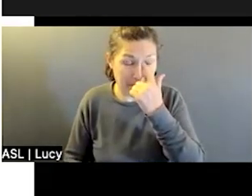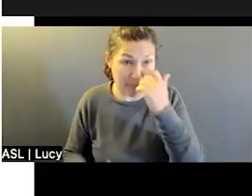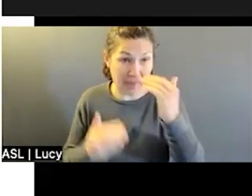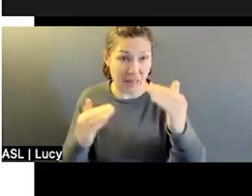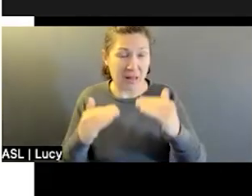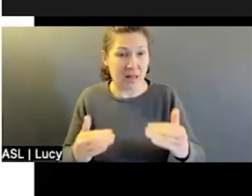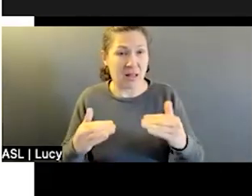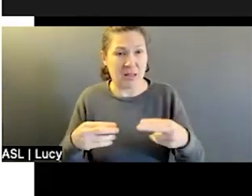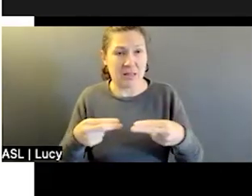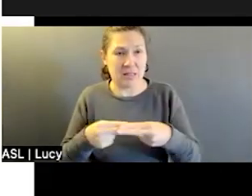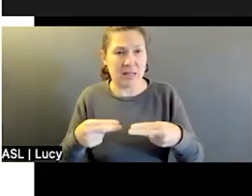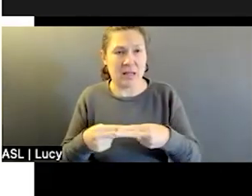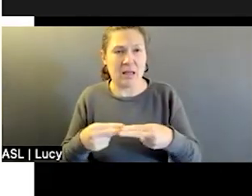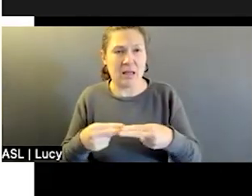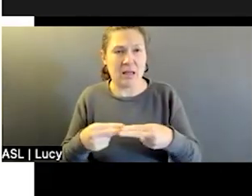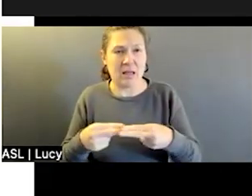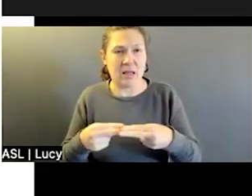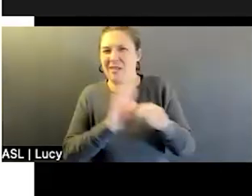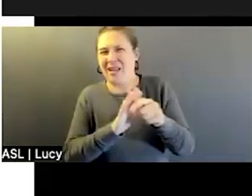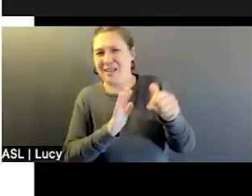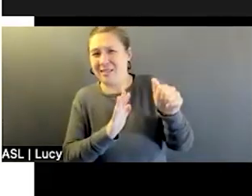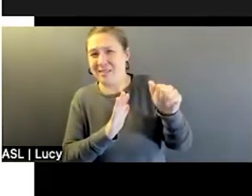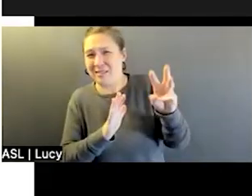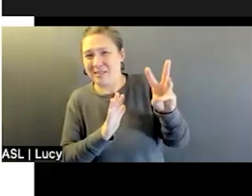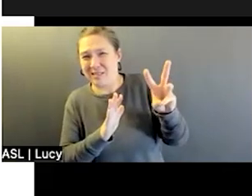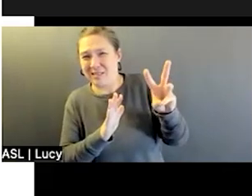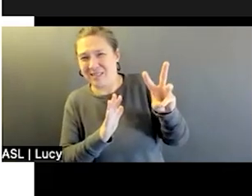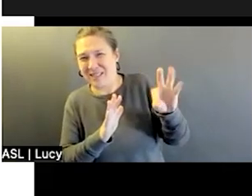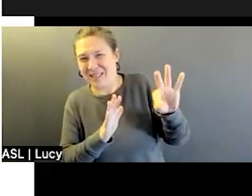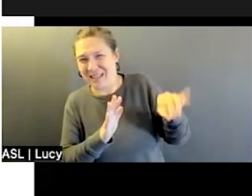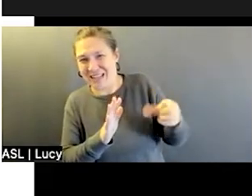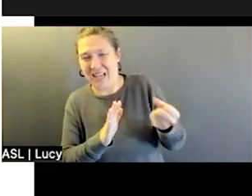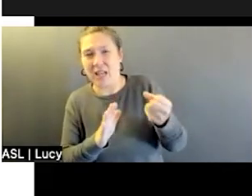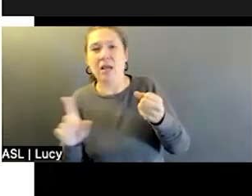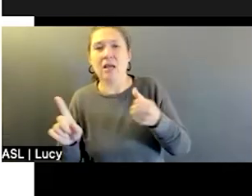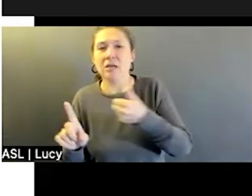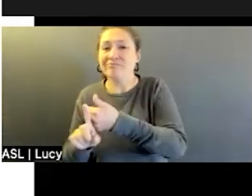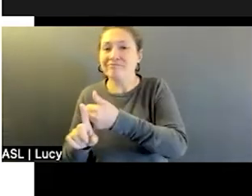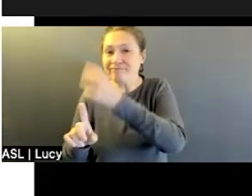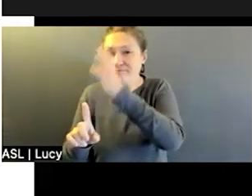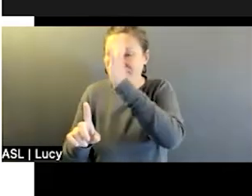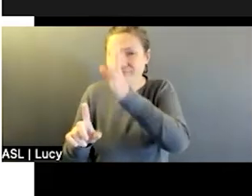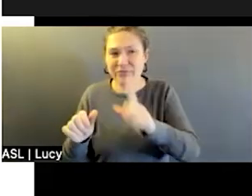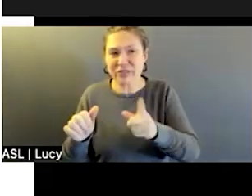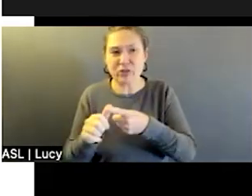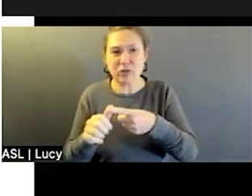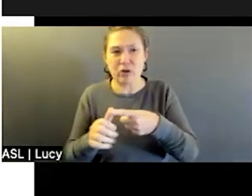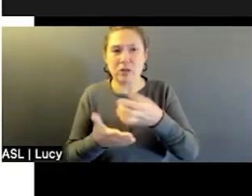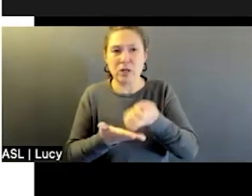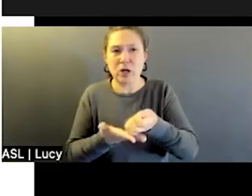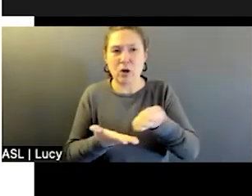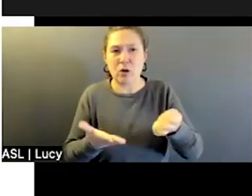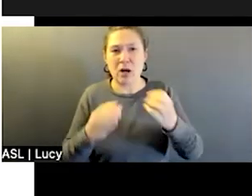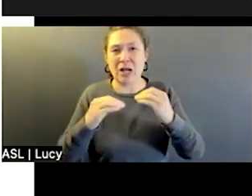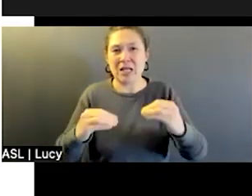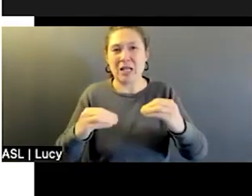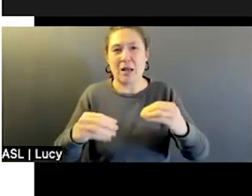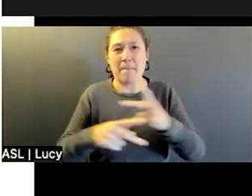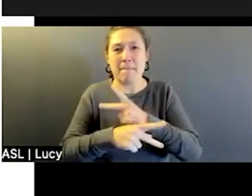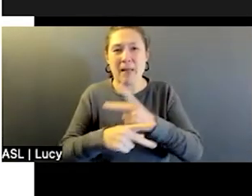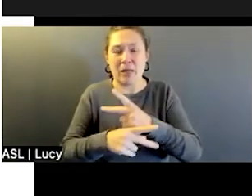In those years, particularly in the 1690s, Nicholas Saunderson created the first ever device to teach maths through the sense of